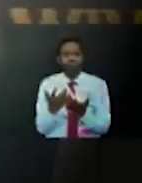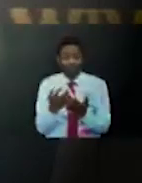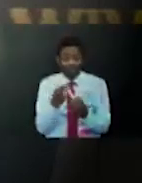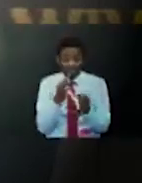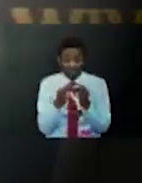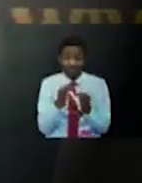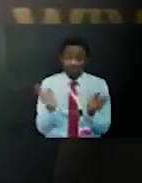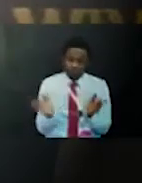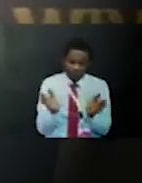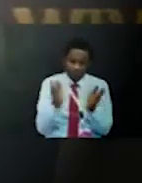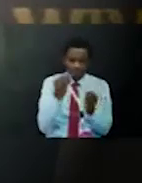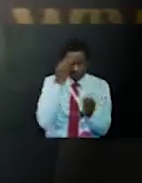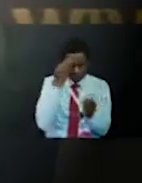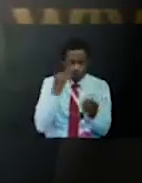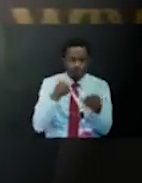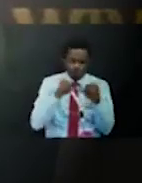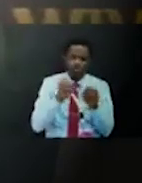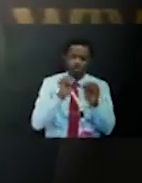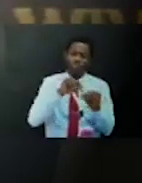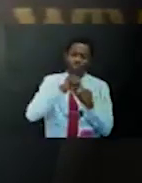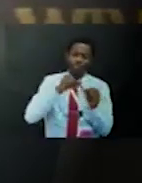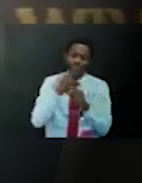do, let us teach. They will do much more.